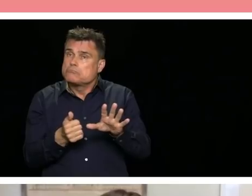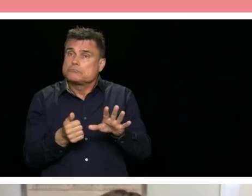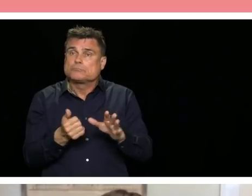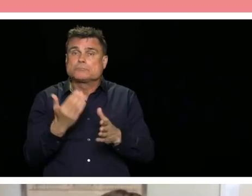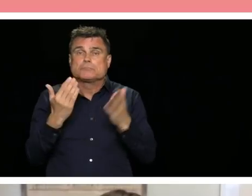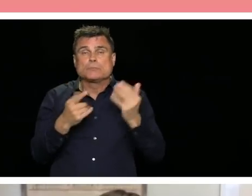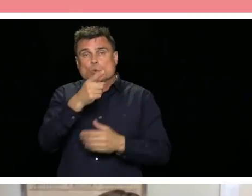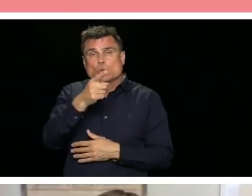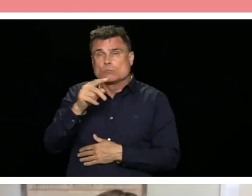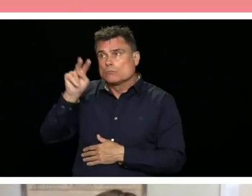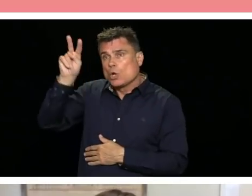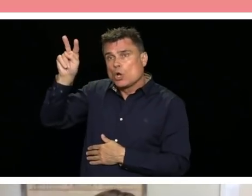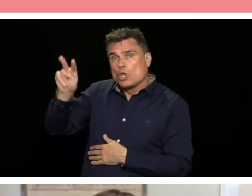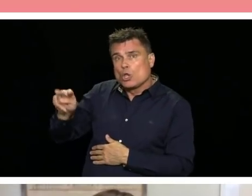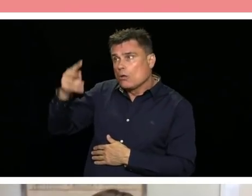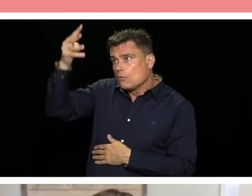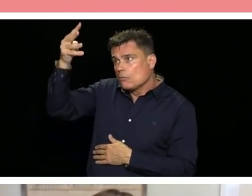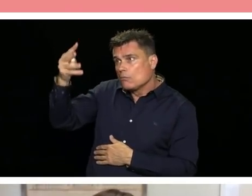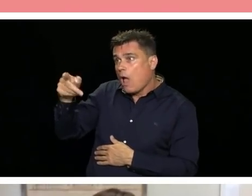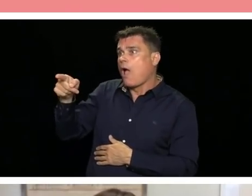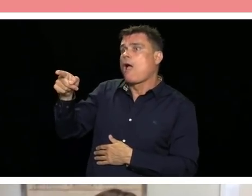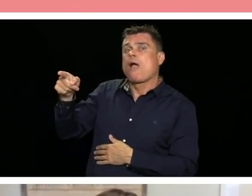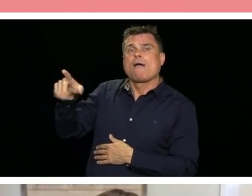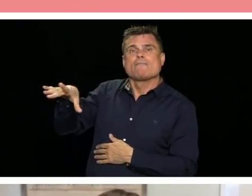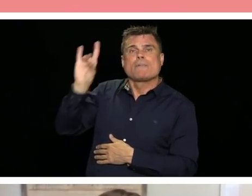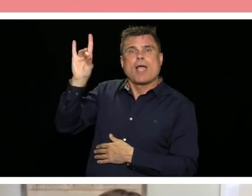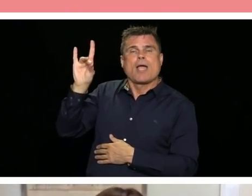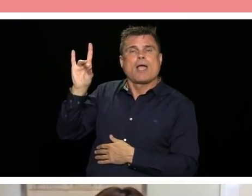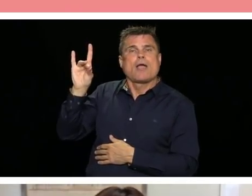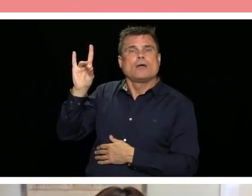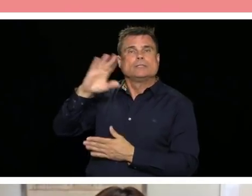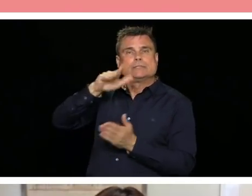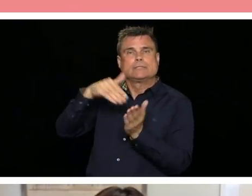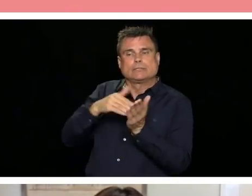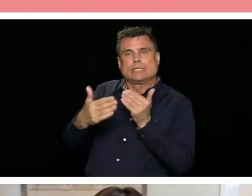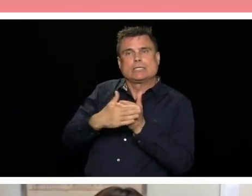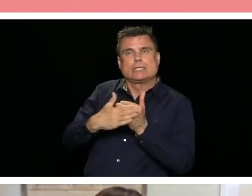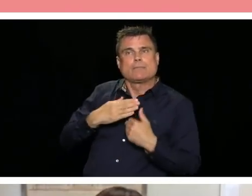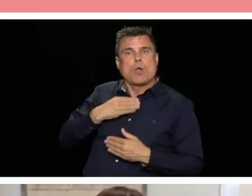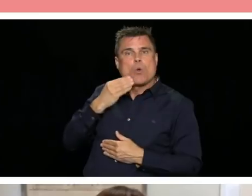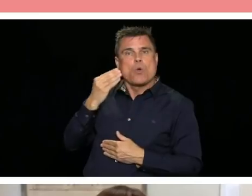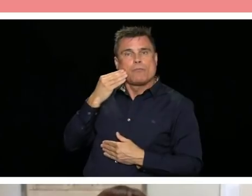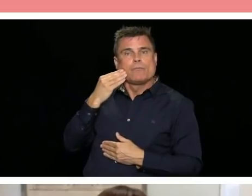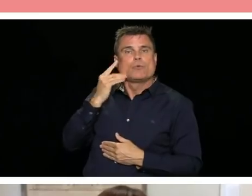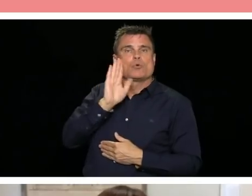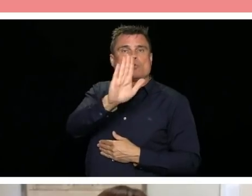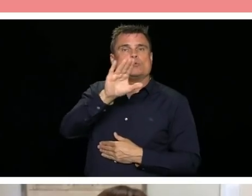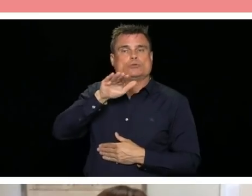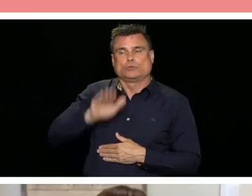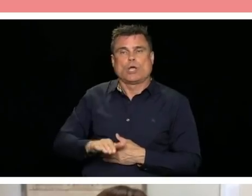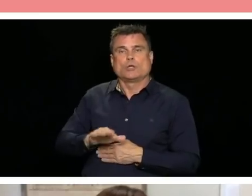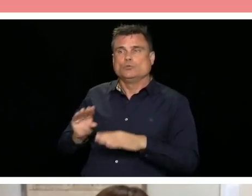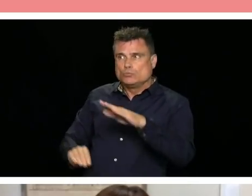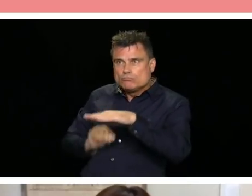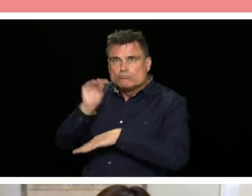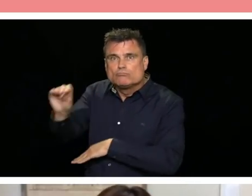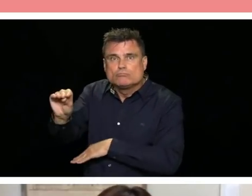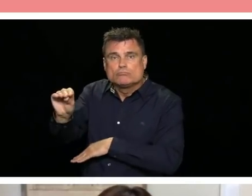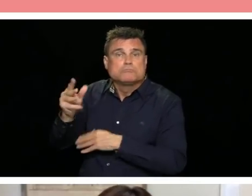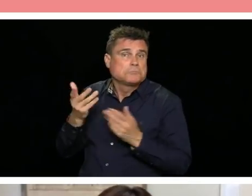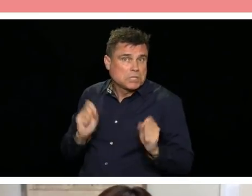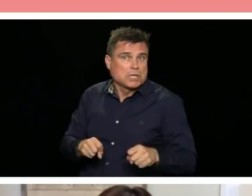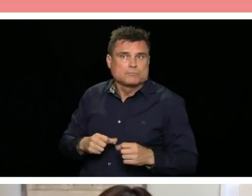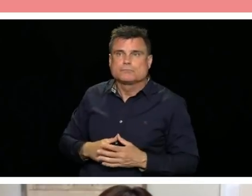workplace. Okay, thank you. And our next question comes to us from Roxanne, and this is for Dr.